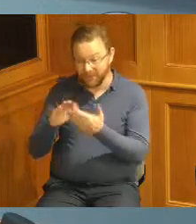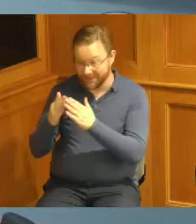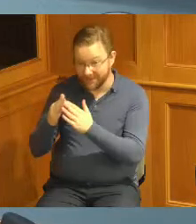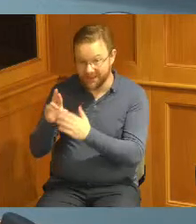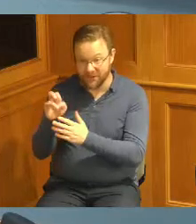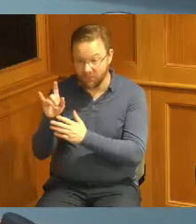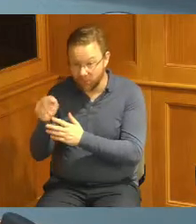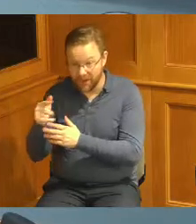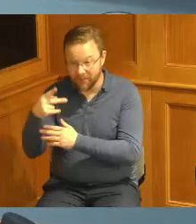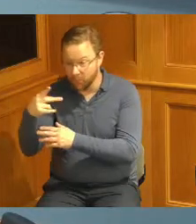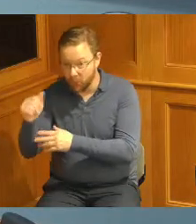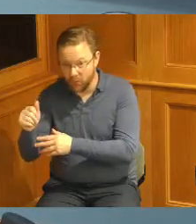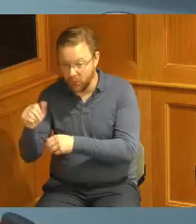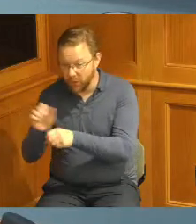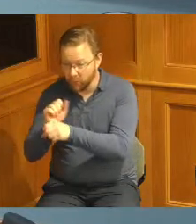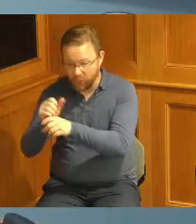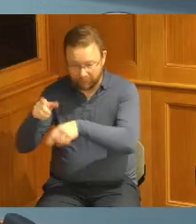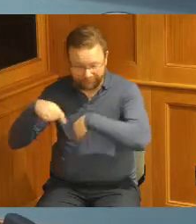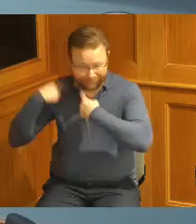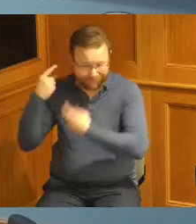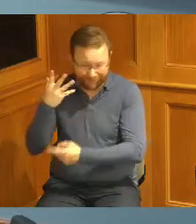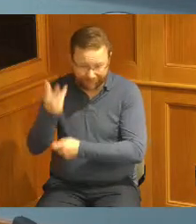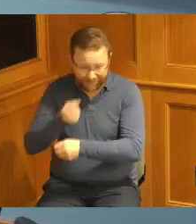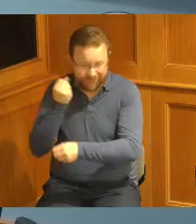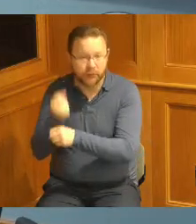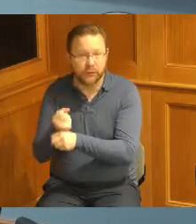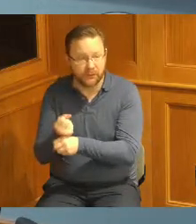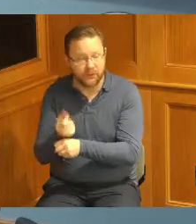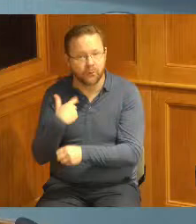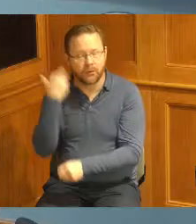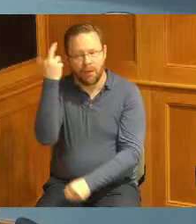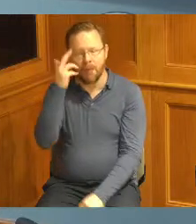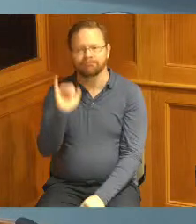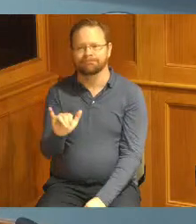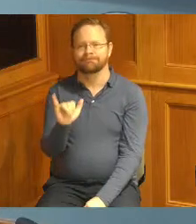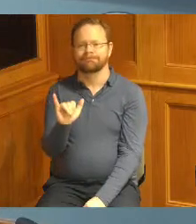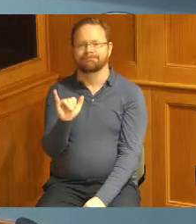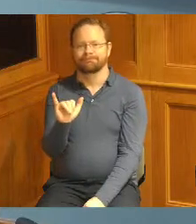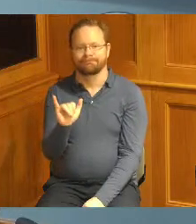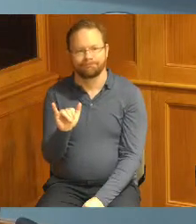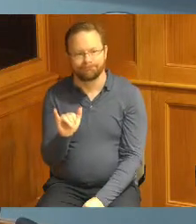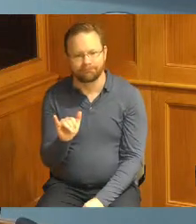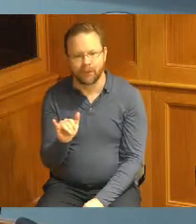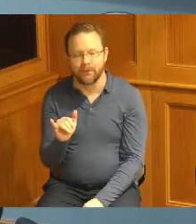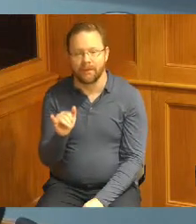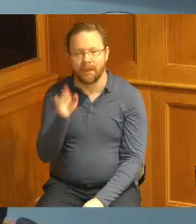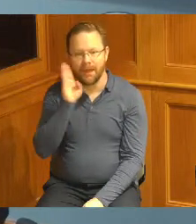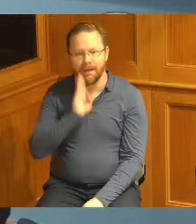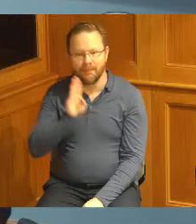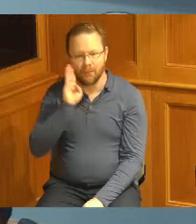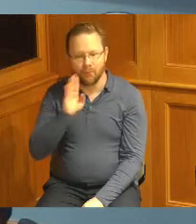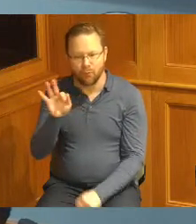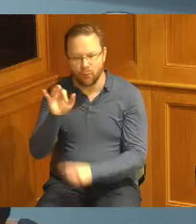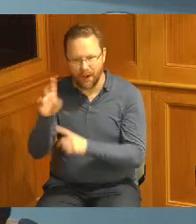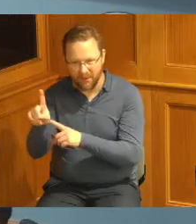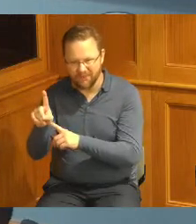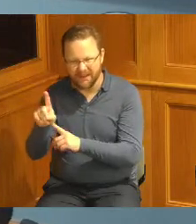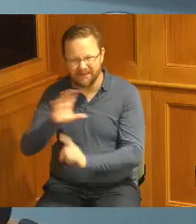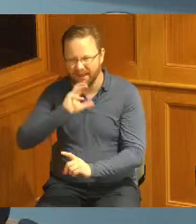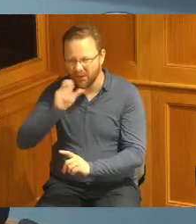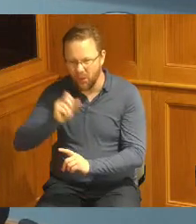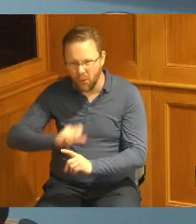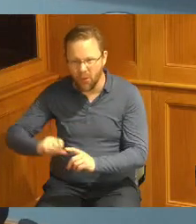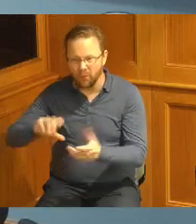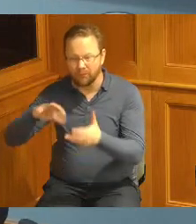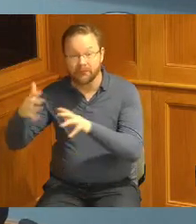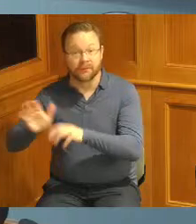Authority goes back 5 years when we realized that we had a brownfield site, a site that had been a